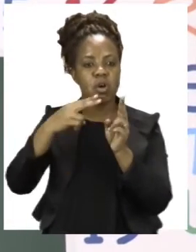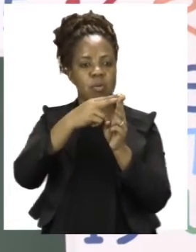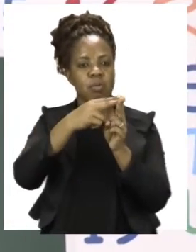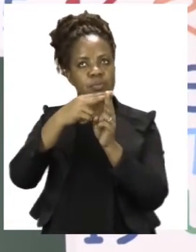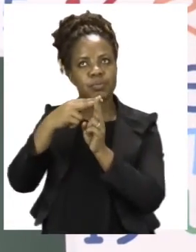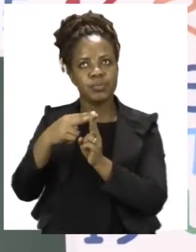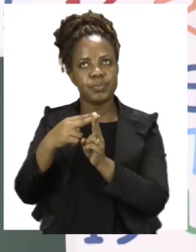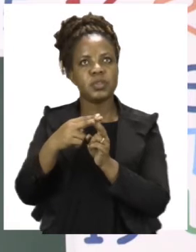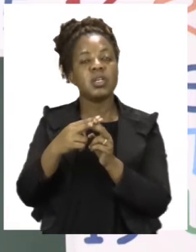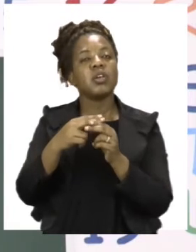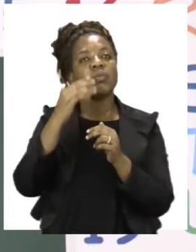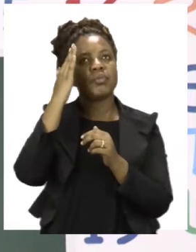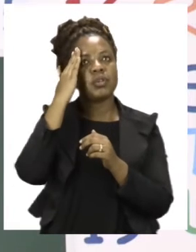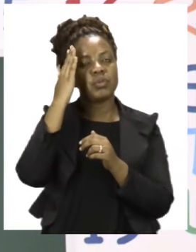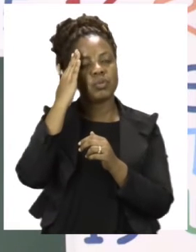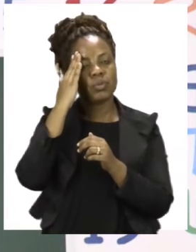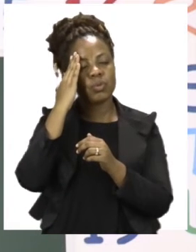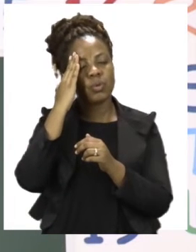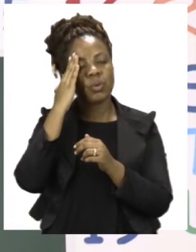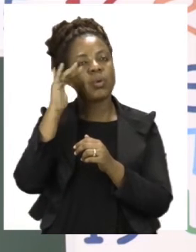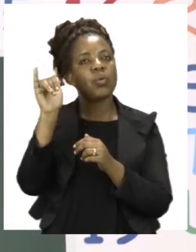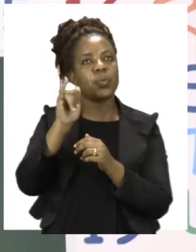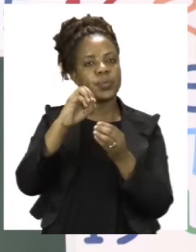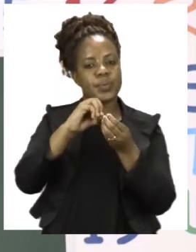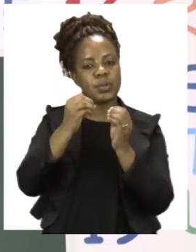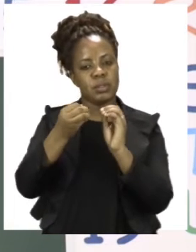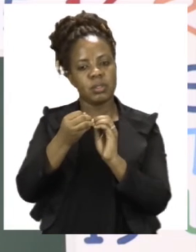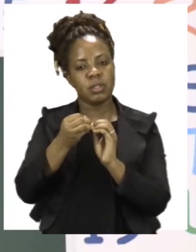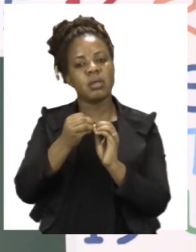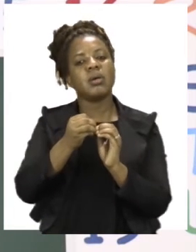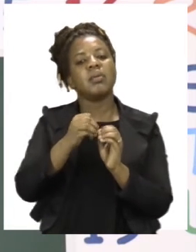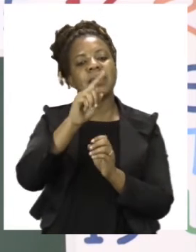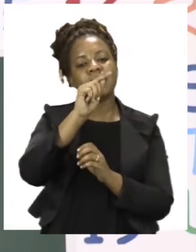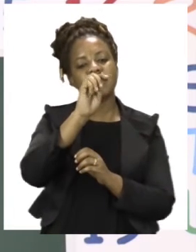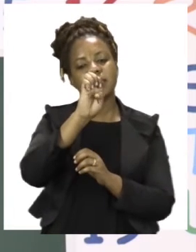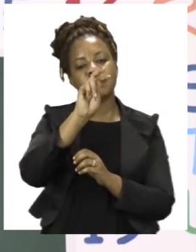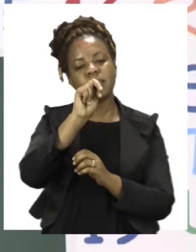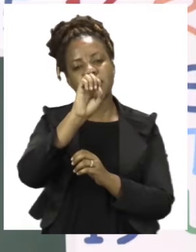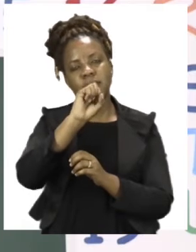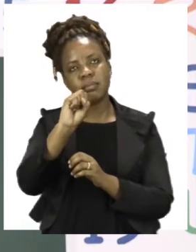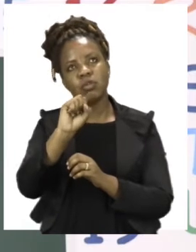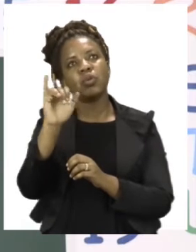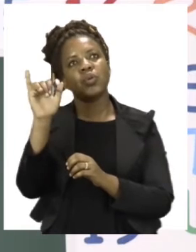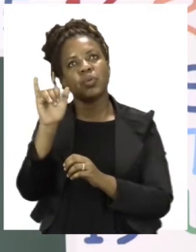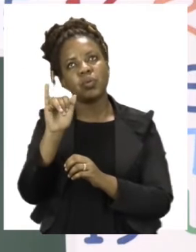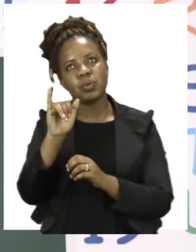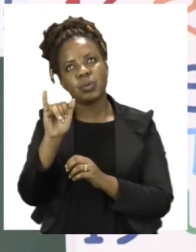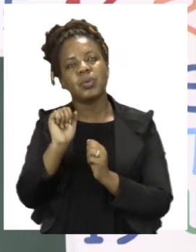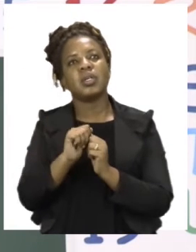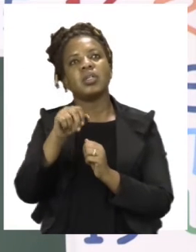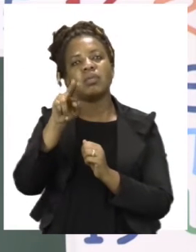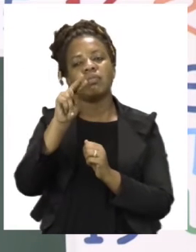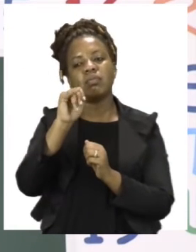our tens and which ones are our units. In this case, we have our tens and we